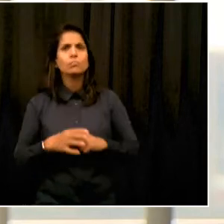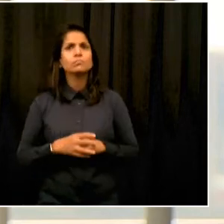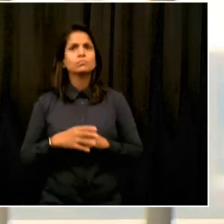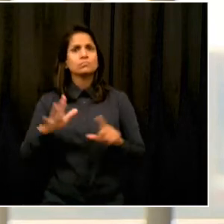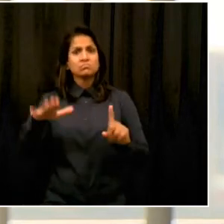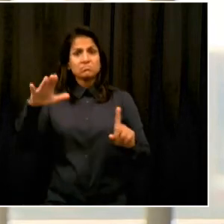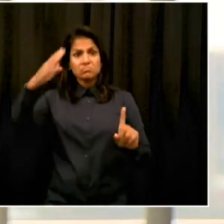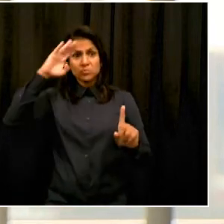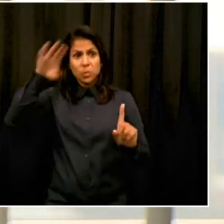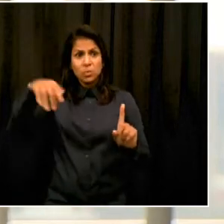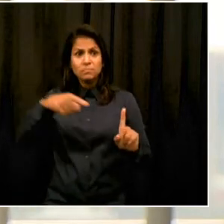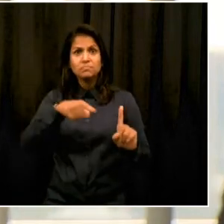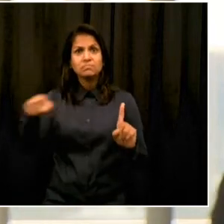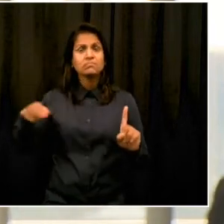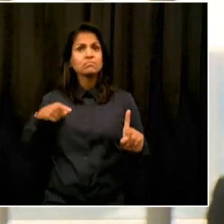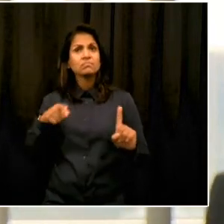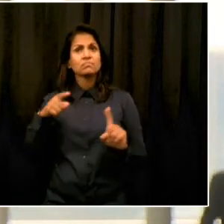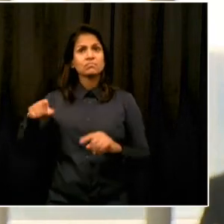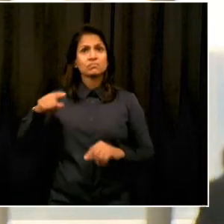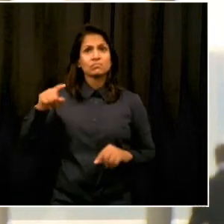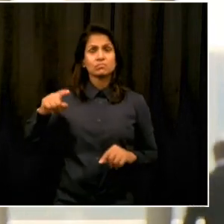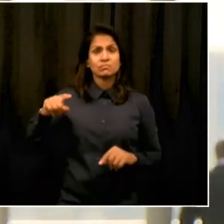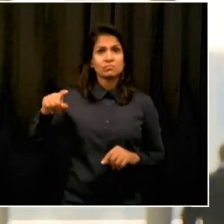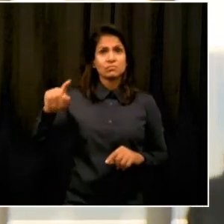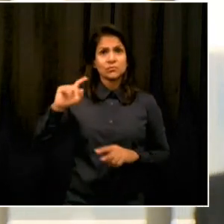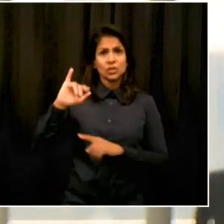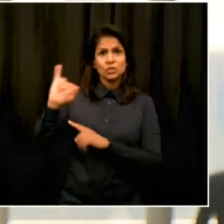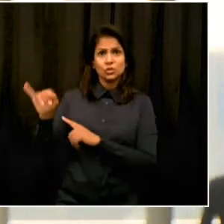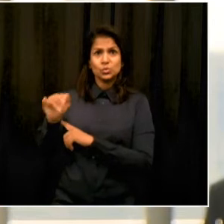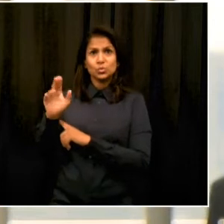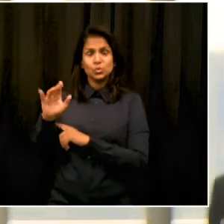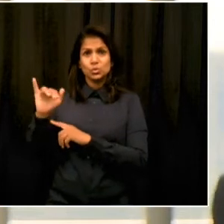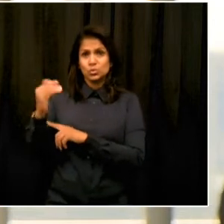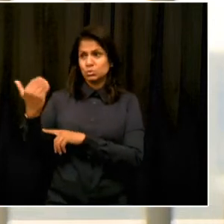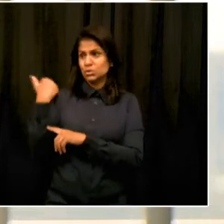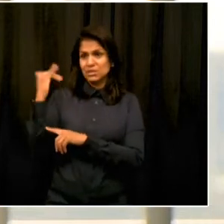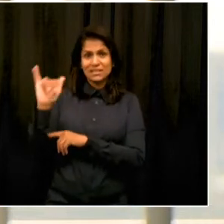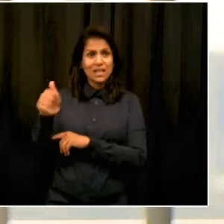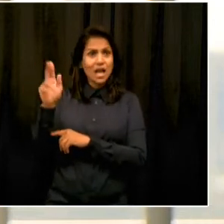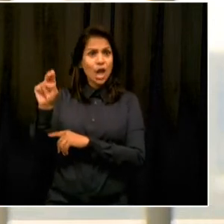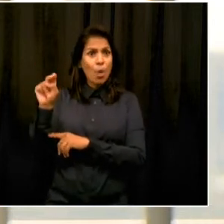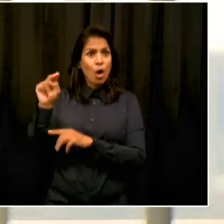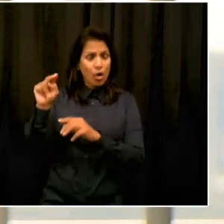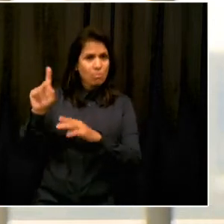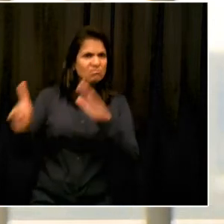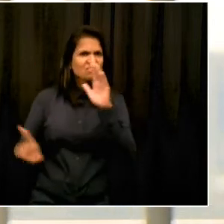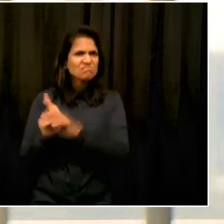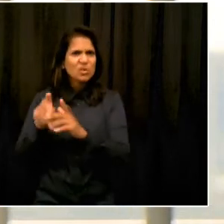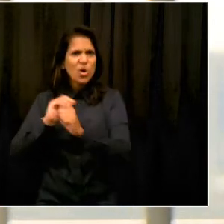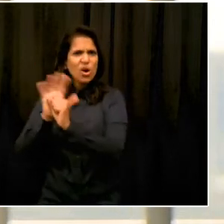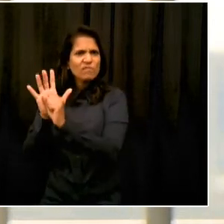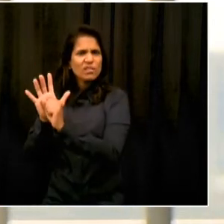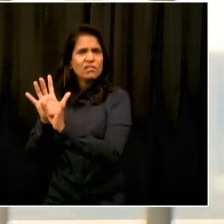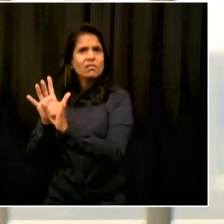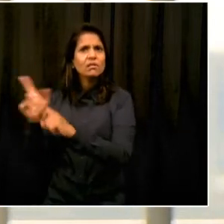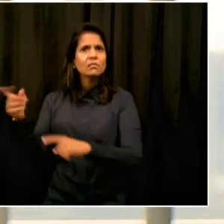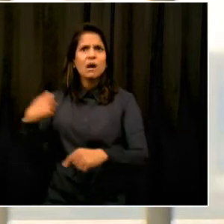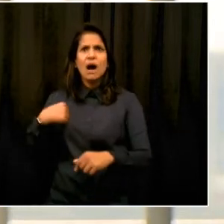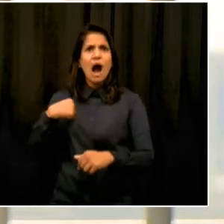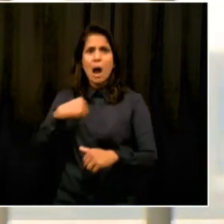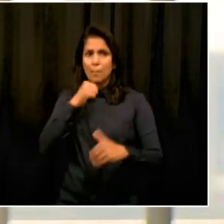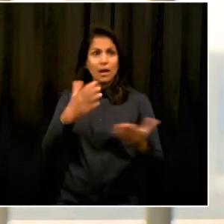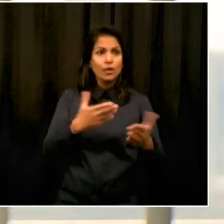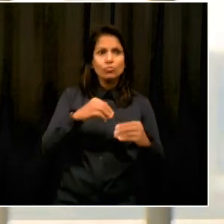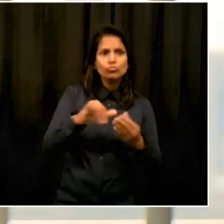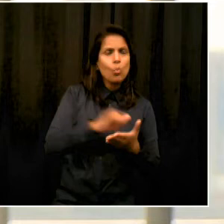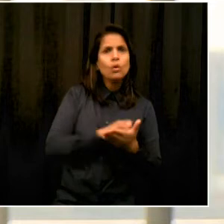New York City. I was actually based in Addis Ababa, Ethiopia, working at the African Union, working to develop a strategy